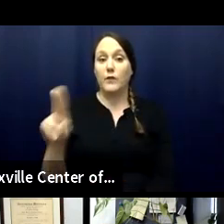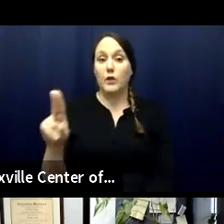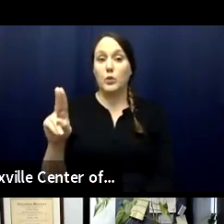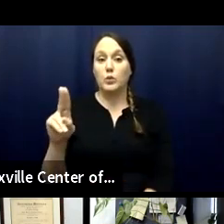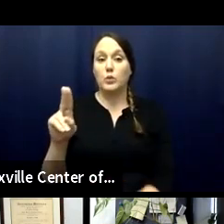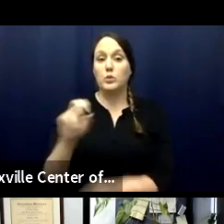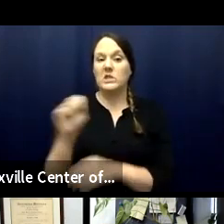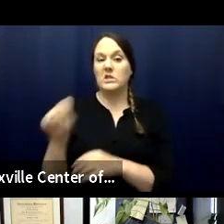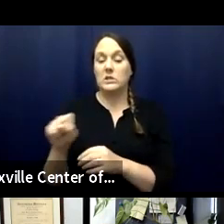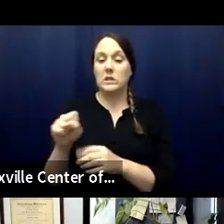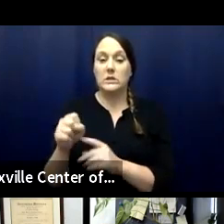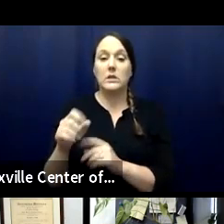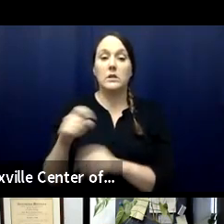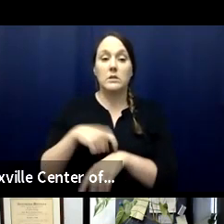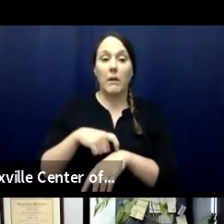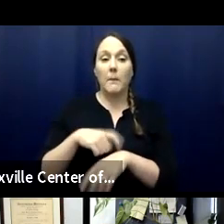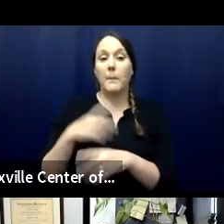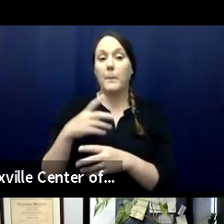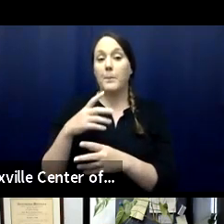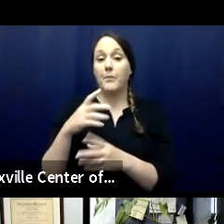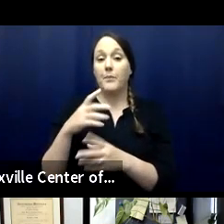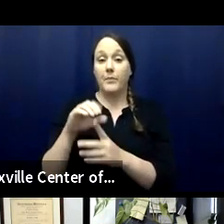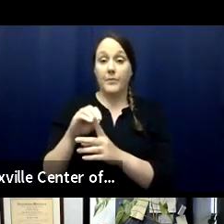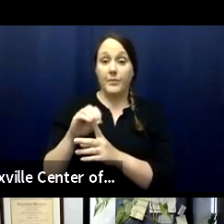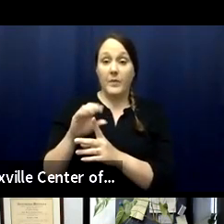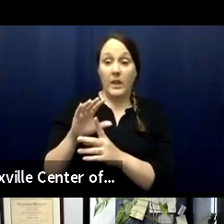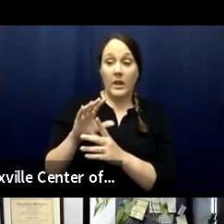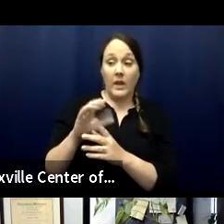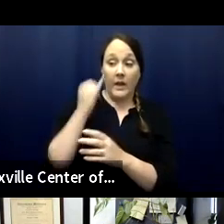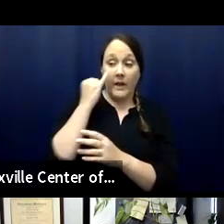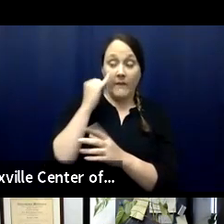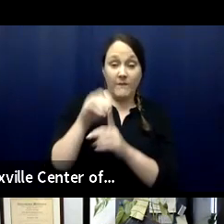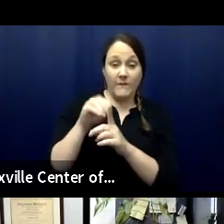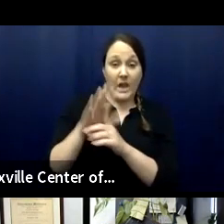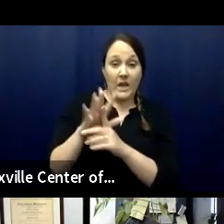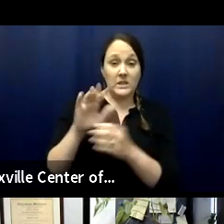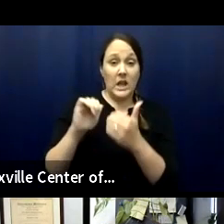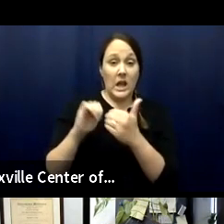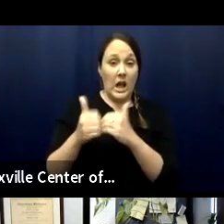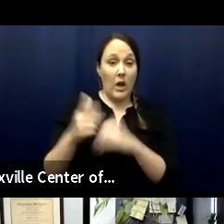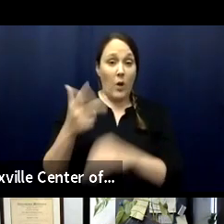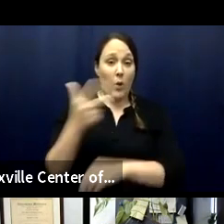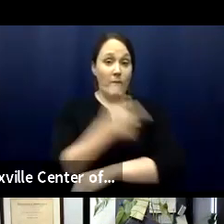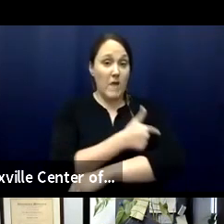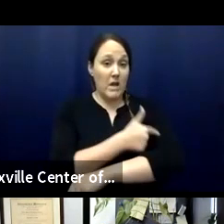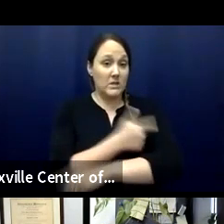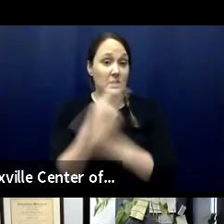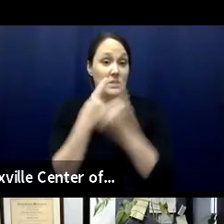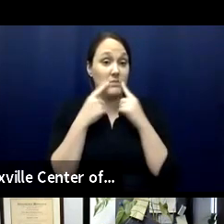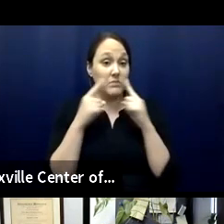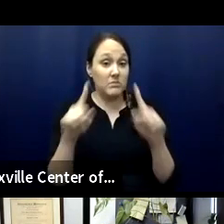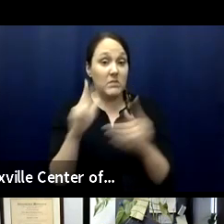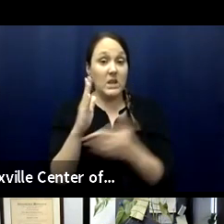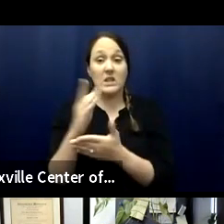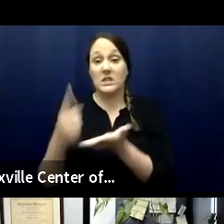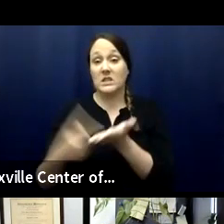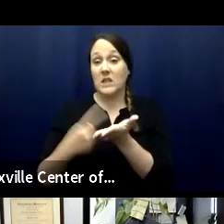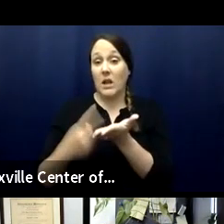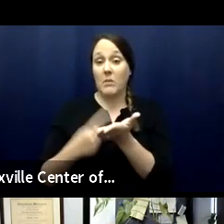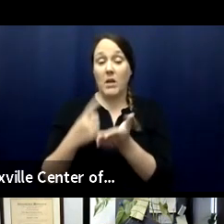and the things that affect flu season is how effective the vaccine is, and then sometimes some years flu bug is